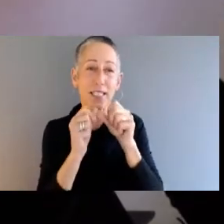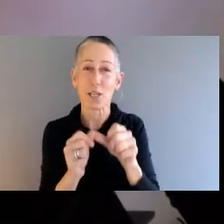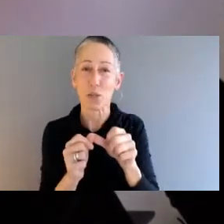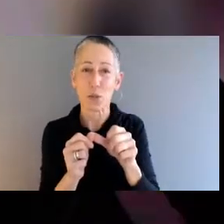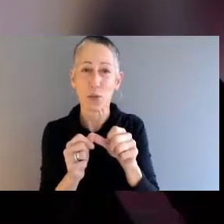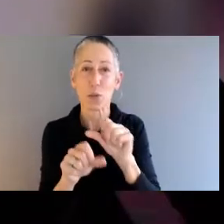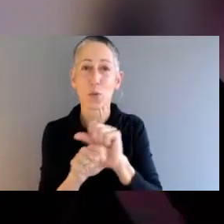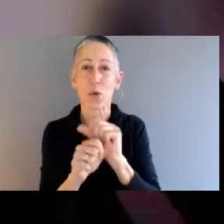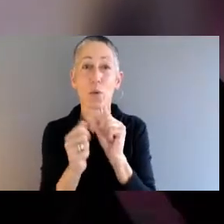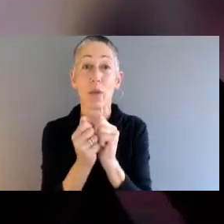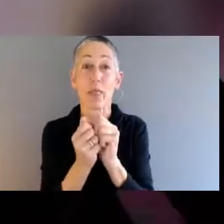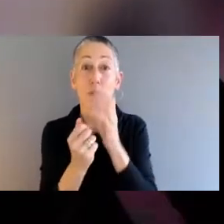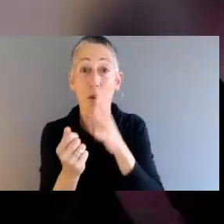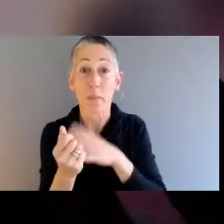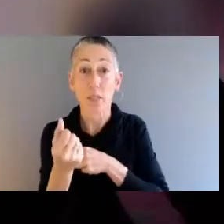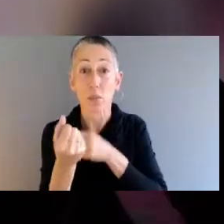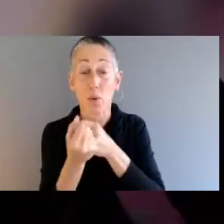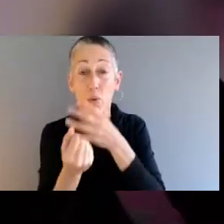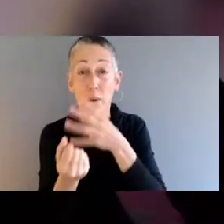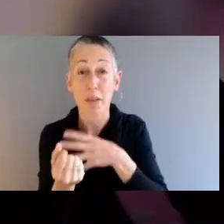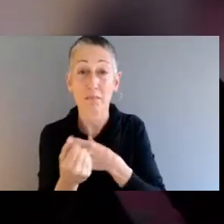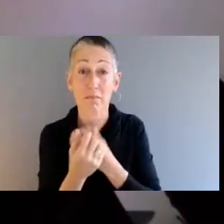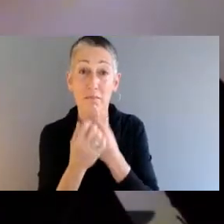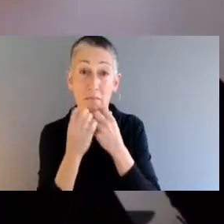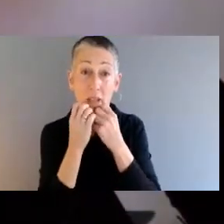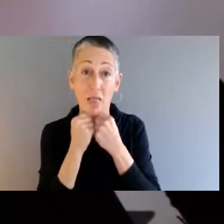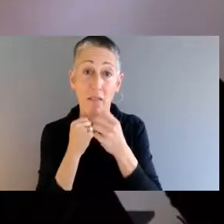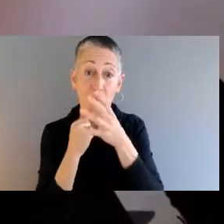women. There really is a helicopter now, so I'm gonna go.